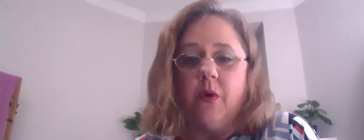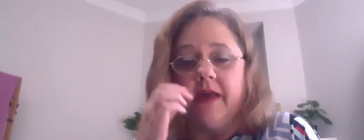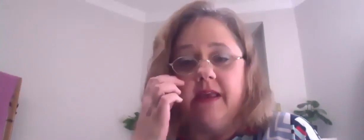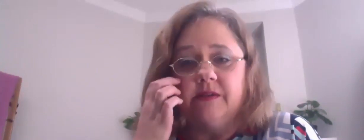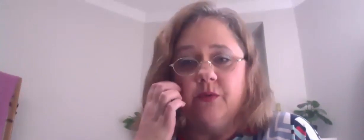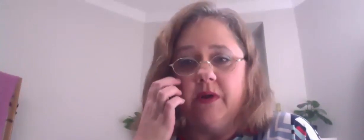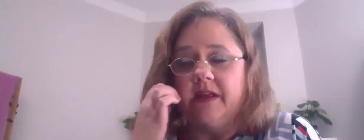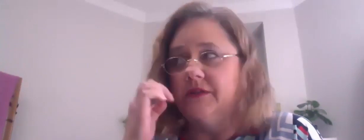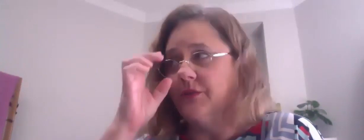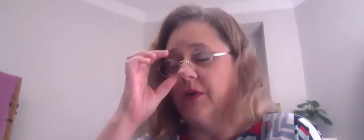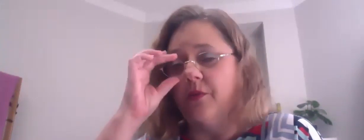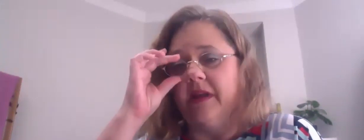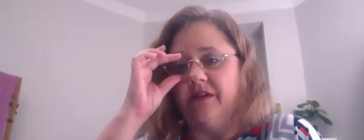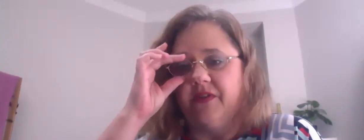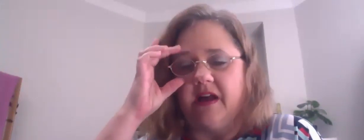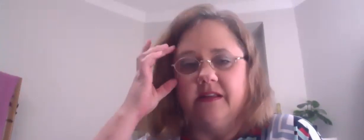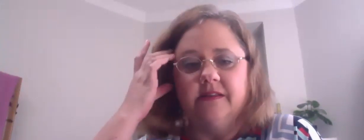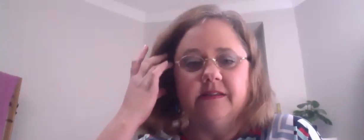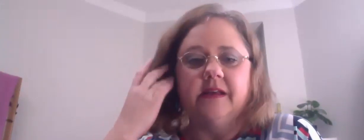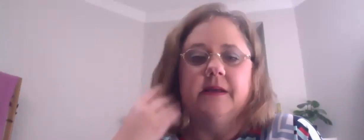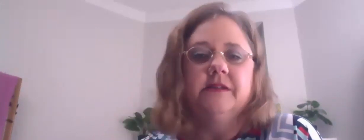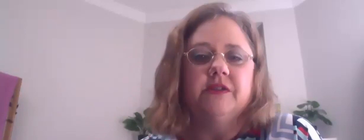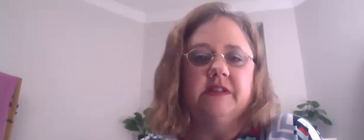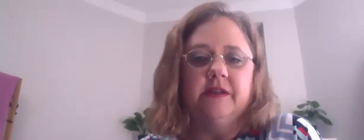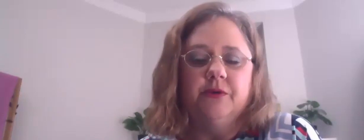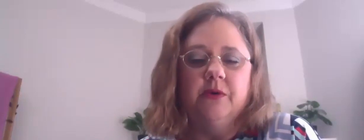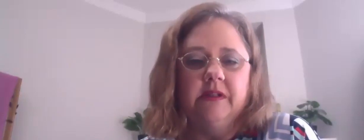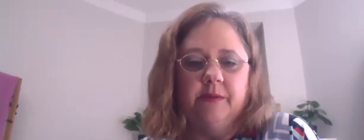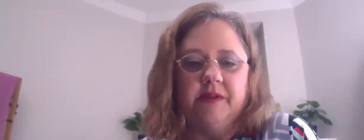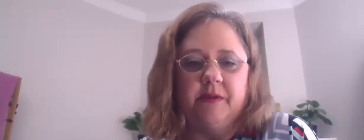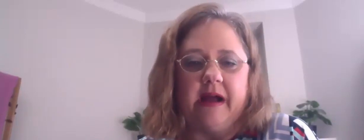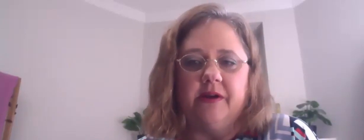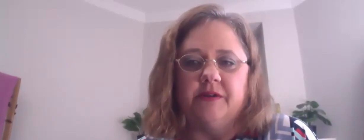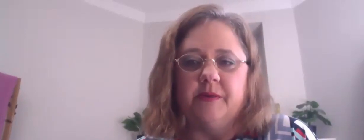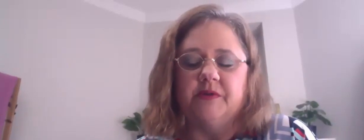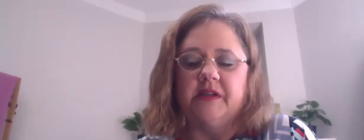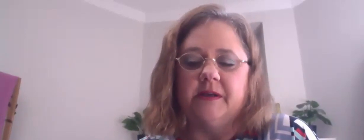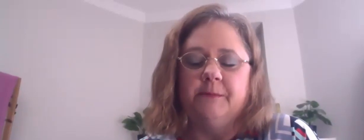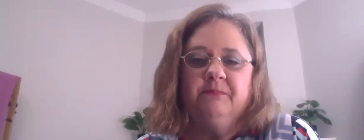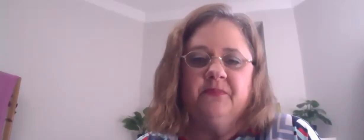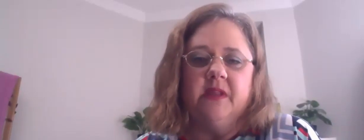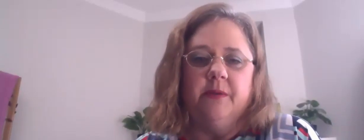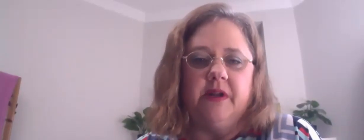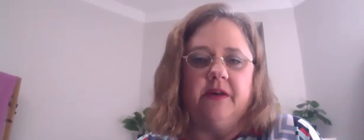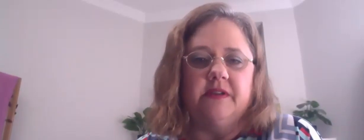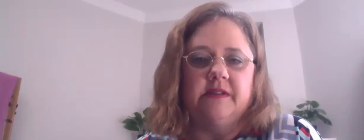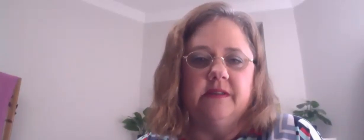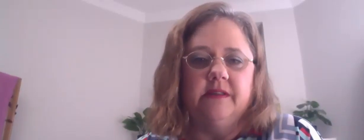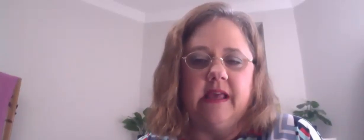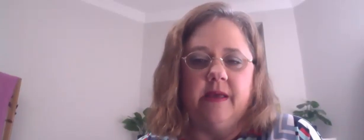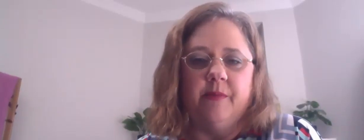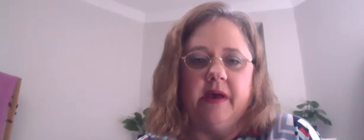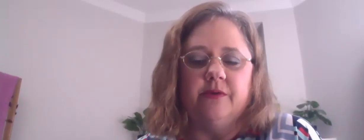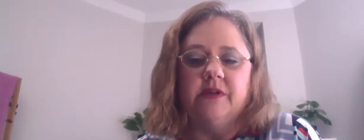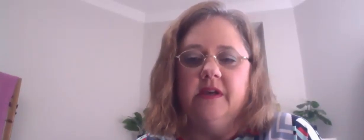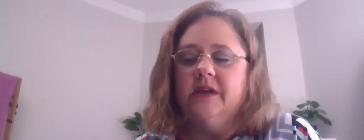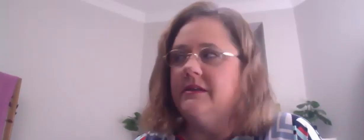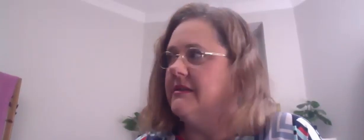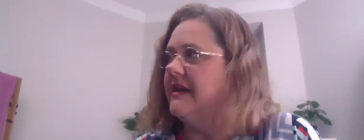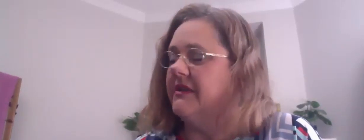So I guess what I can do while we're waiting for that is just tell you a little bit of the background about how this came